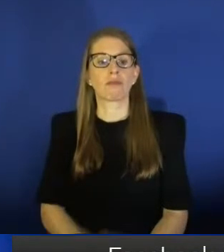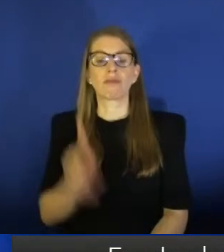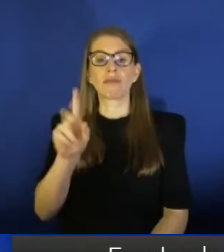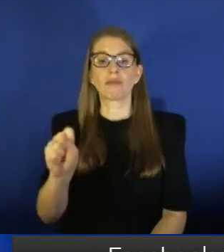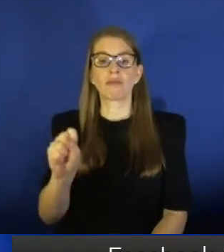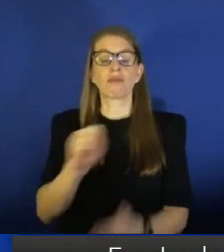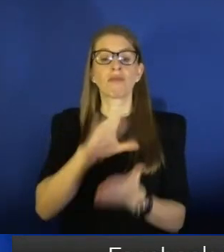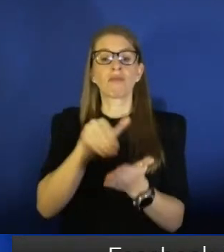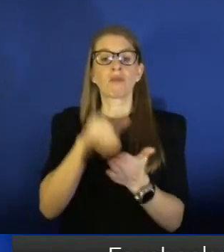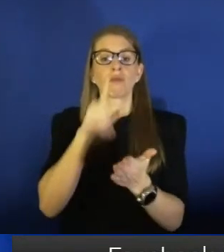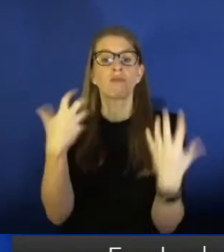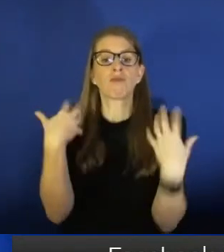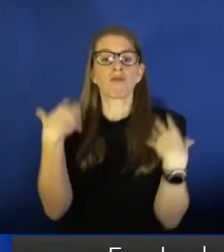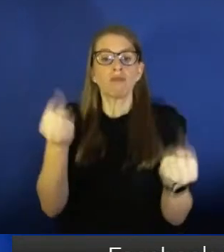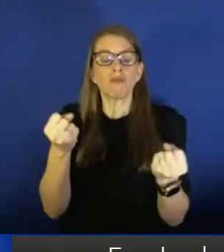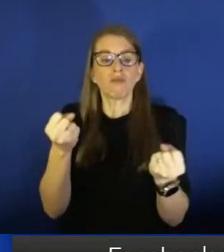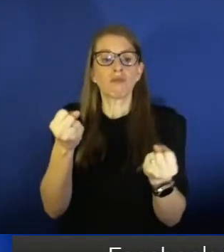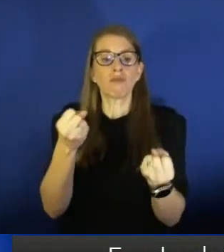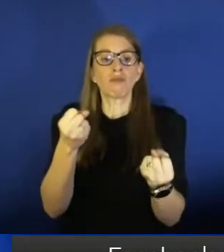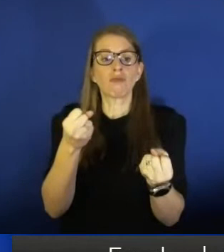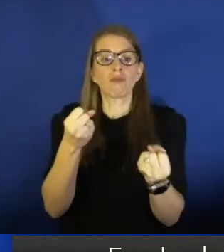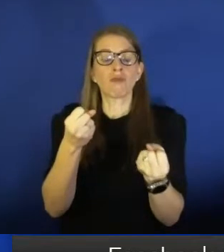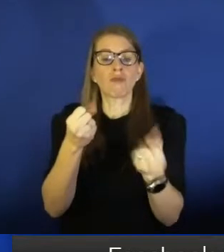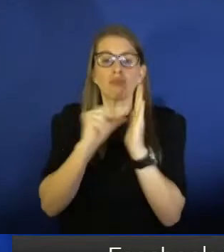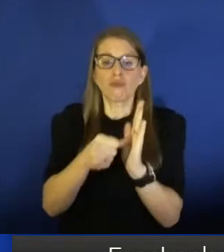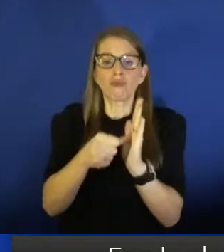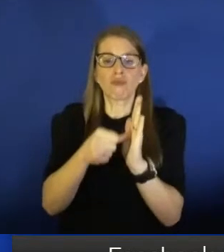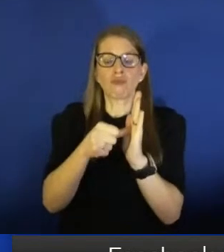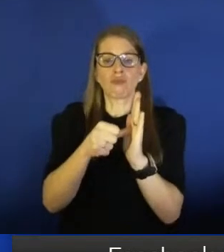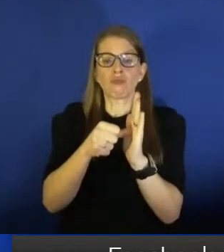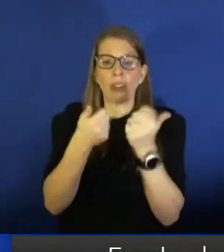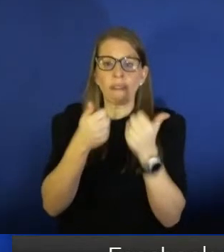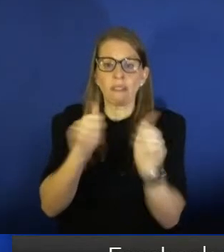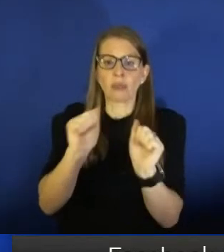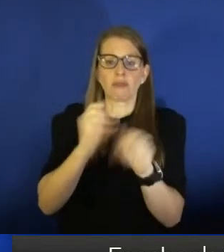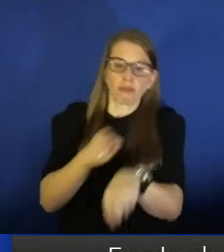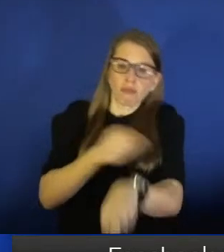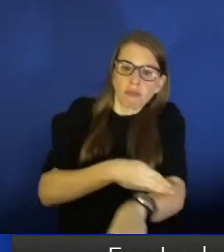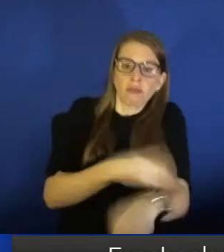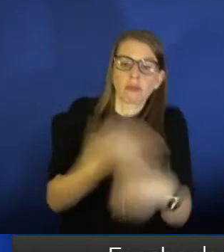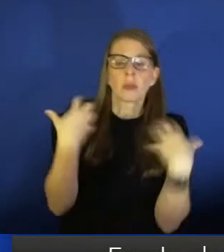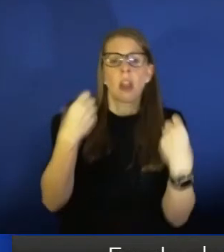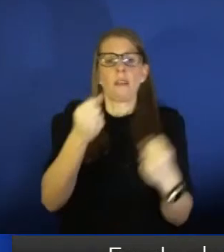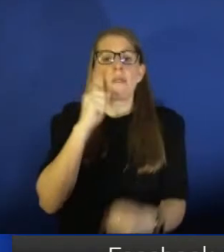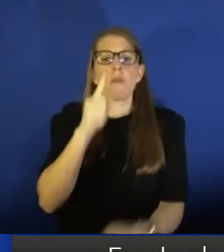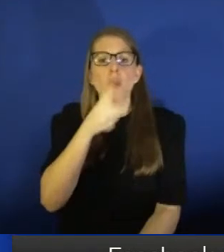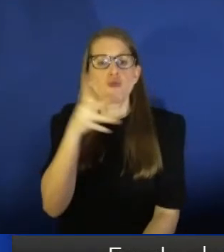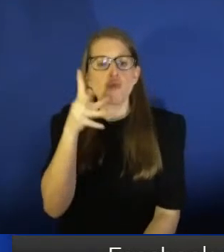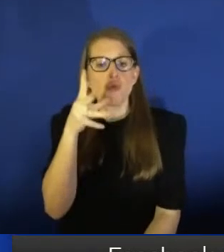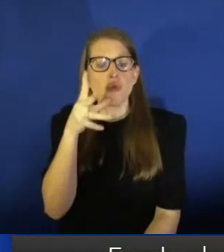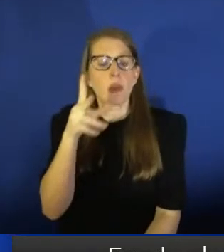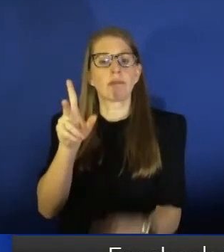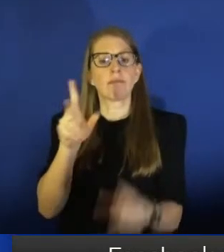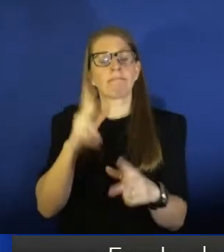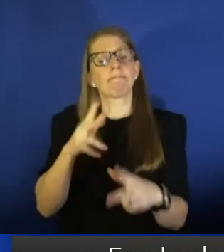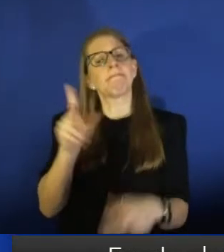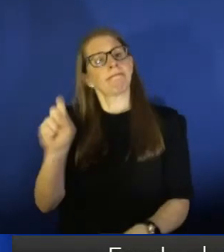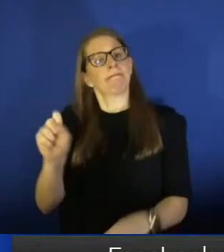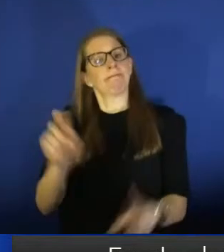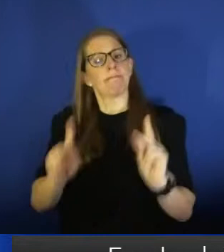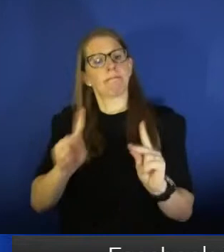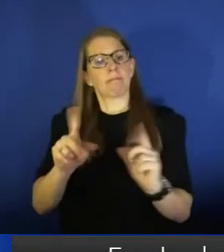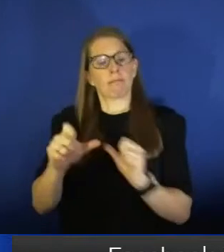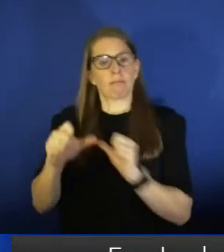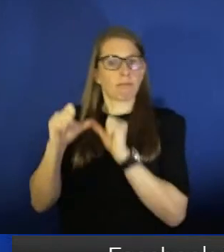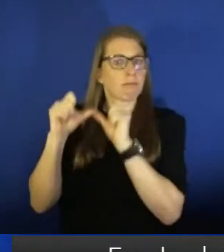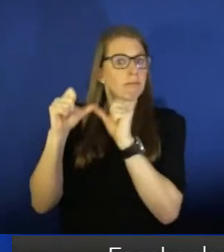continuation and an intensification of the effort to improve the health of rural Kansans that has been ongoing at the